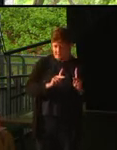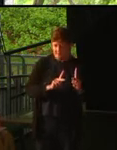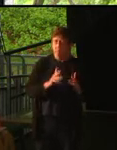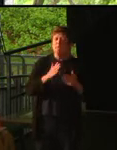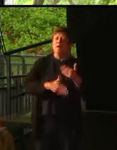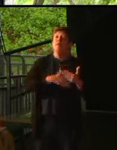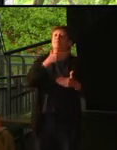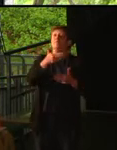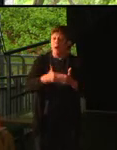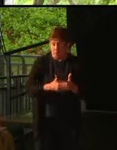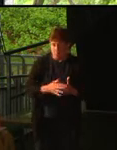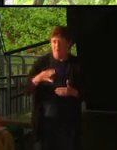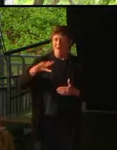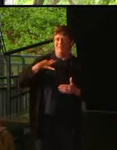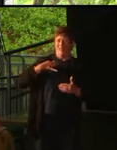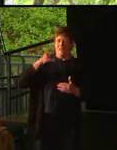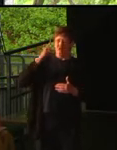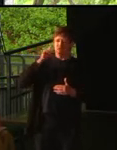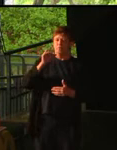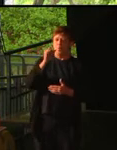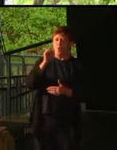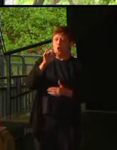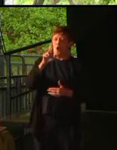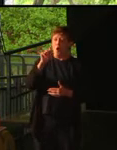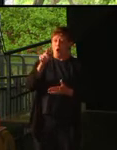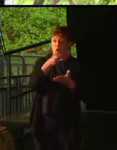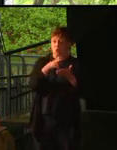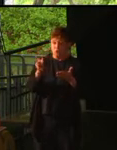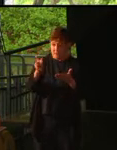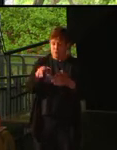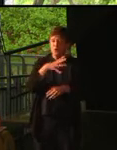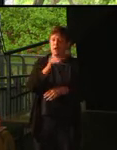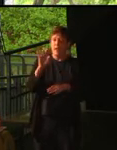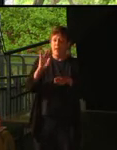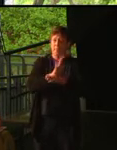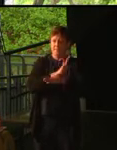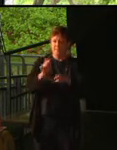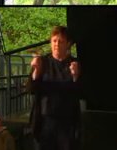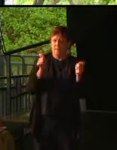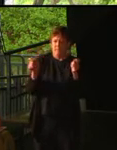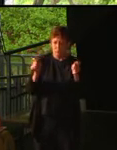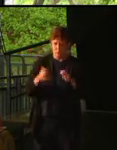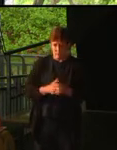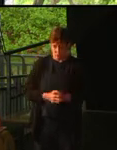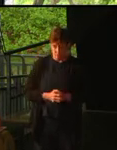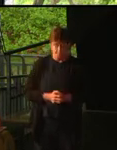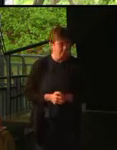for Art Transfer and through Business Administration.